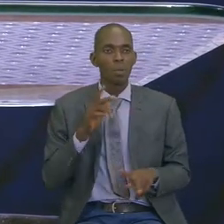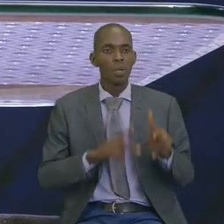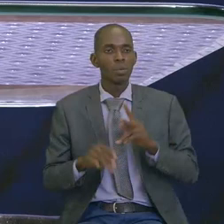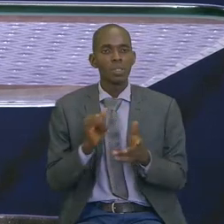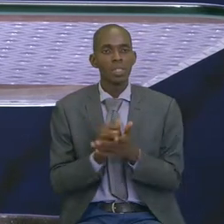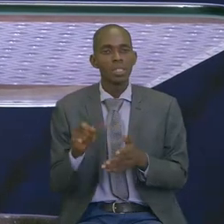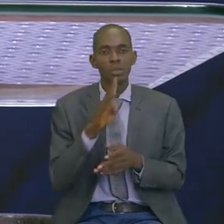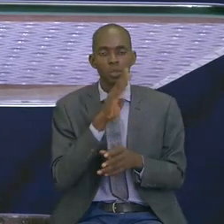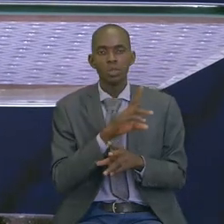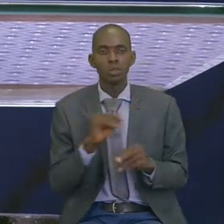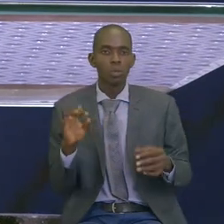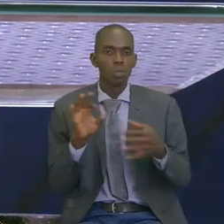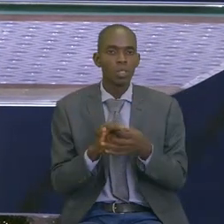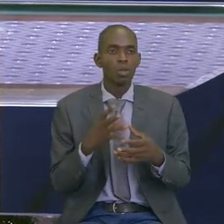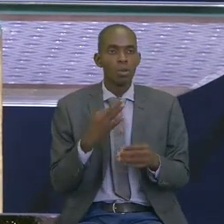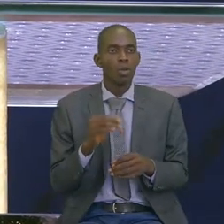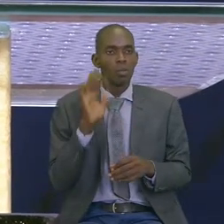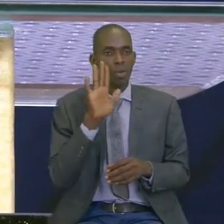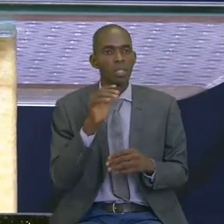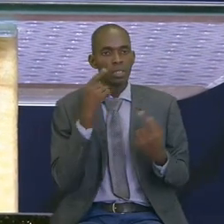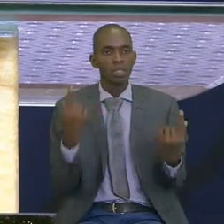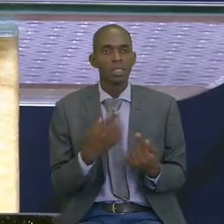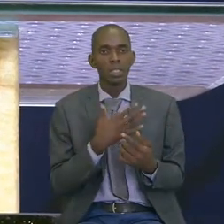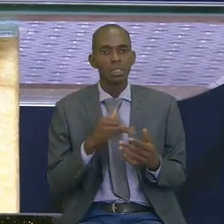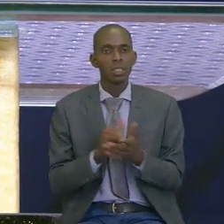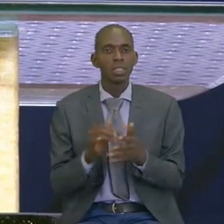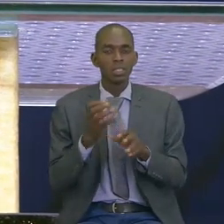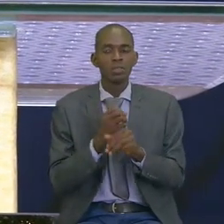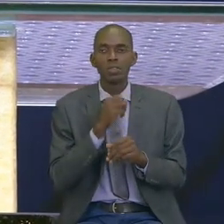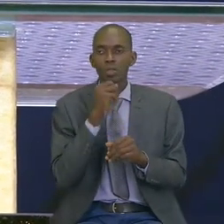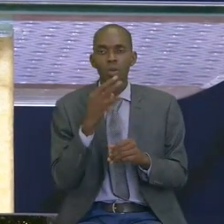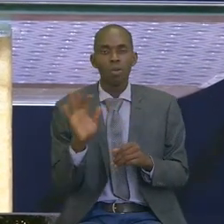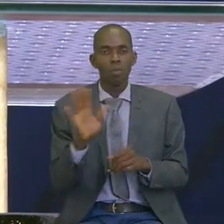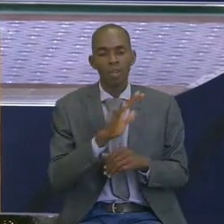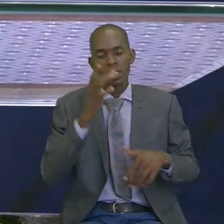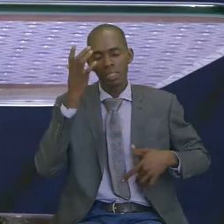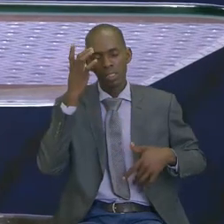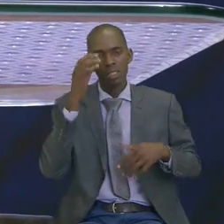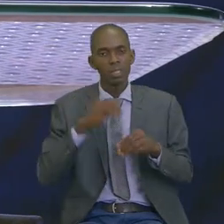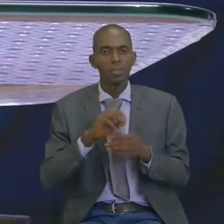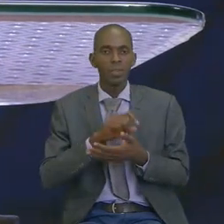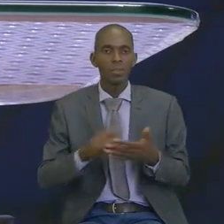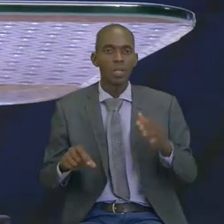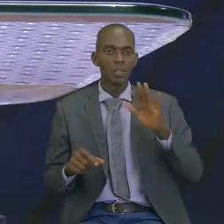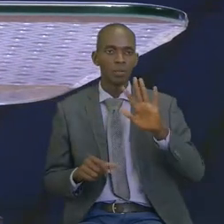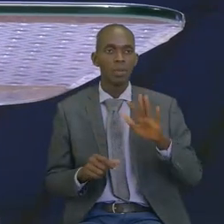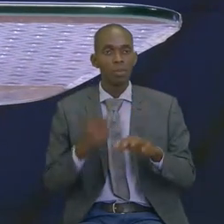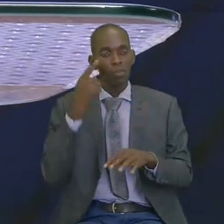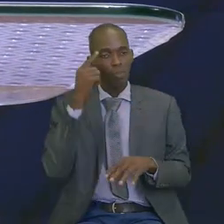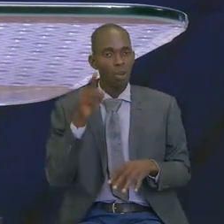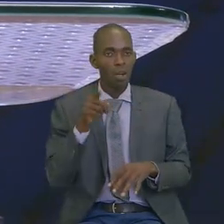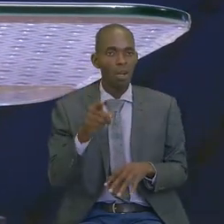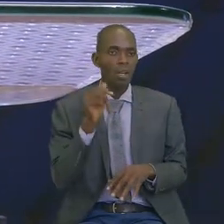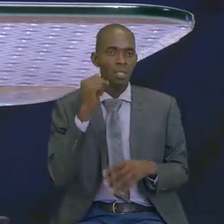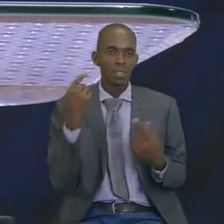receive not of her plagues. Then in verse 5, it tells us, in verse 5, it says, for